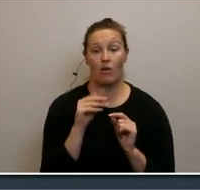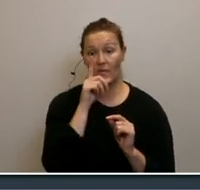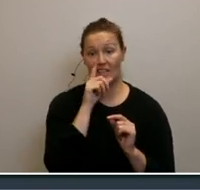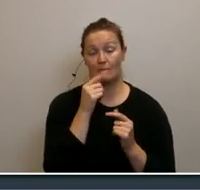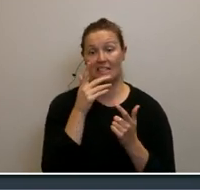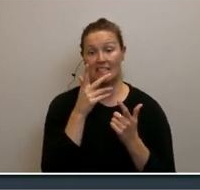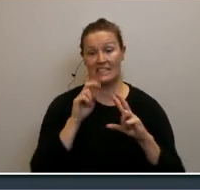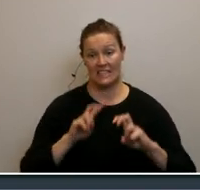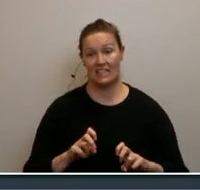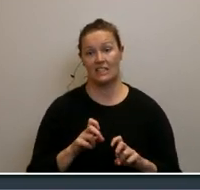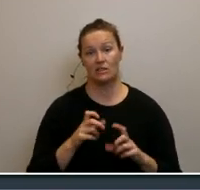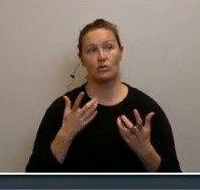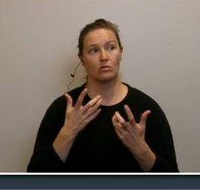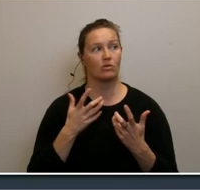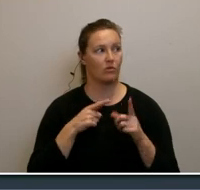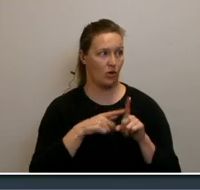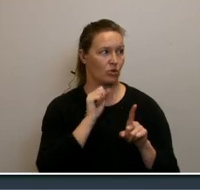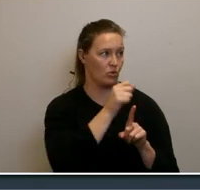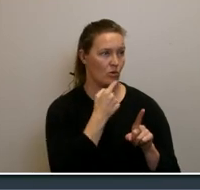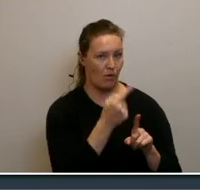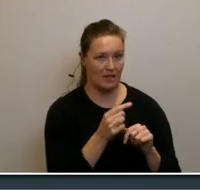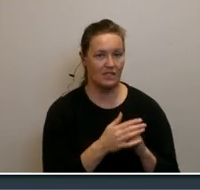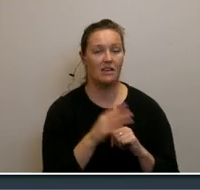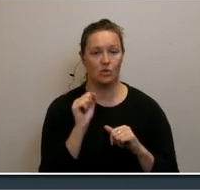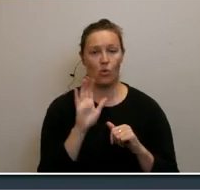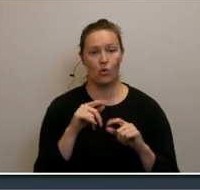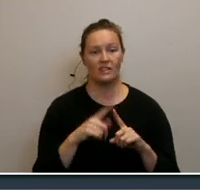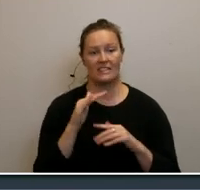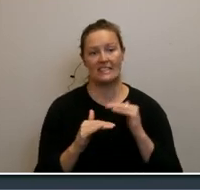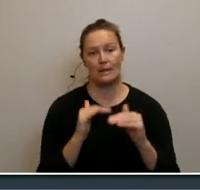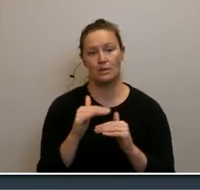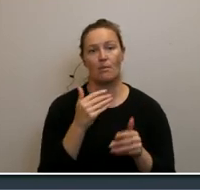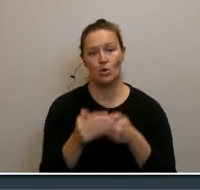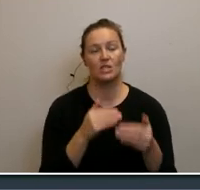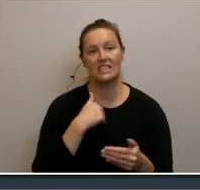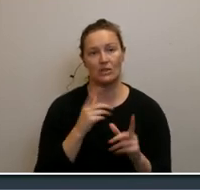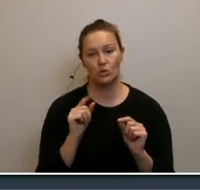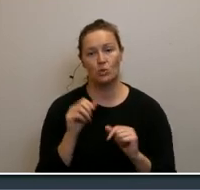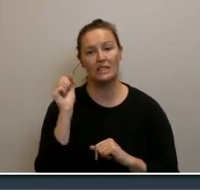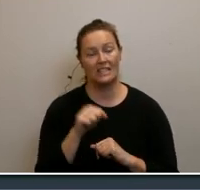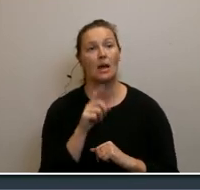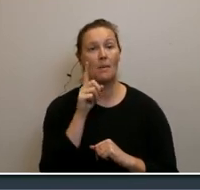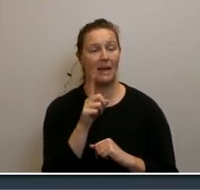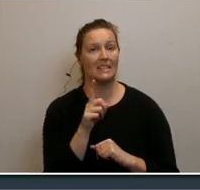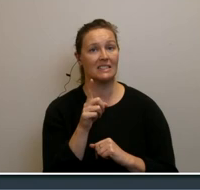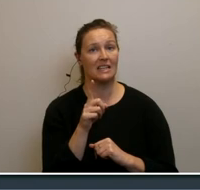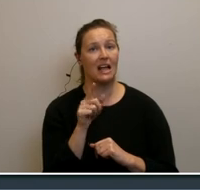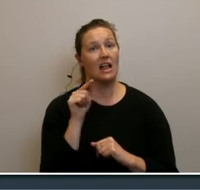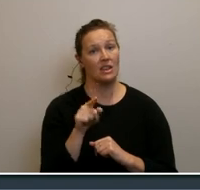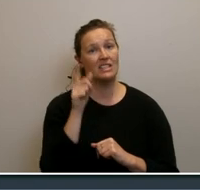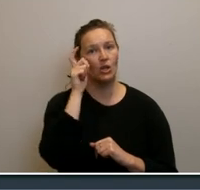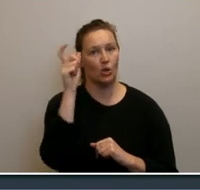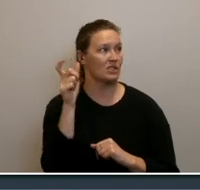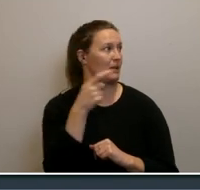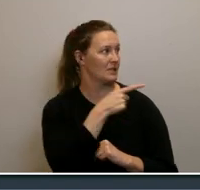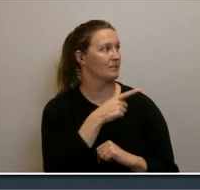study to meet your commentary, which is right, all the steps and processes that we have to go through. But believe me, this is a